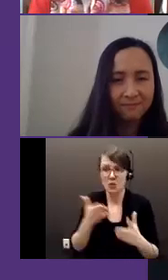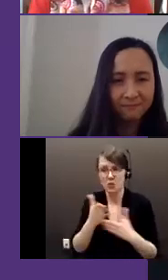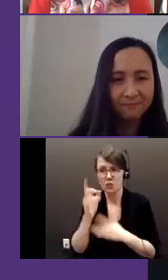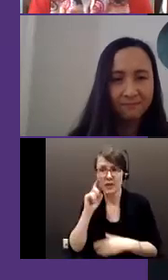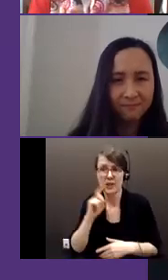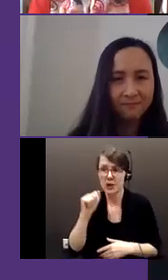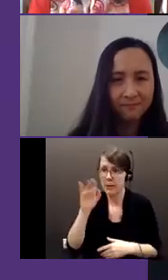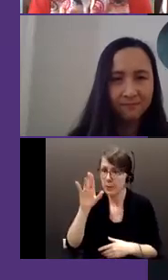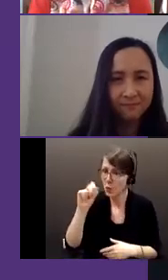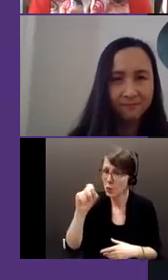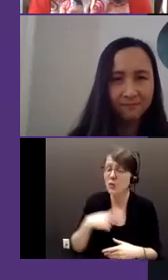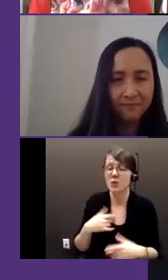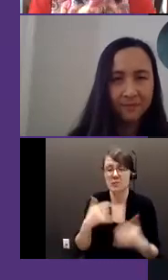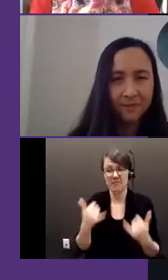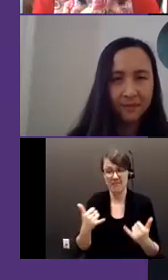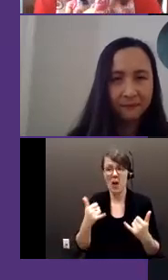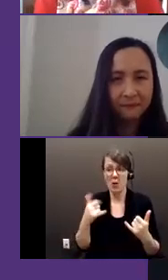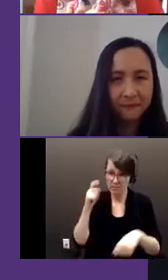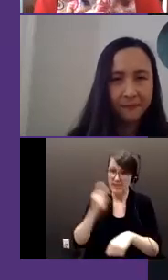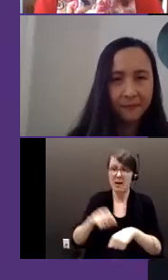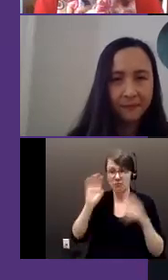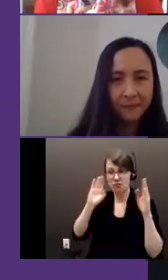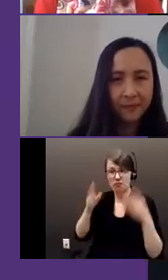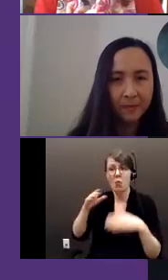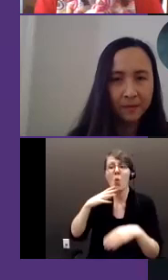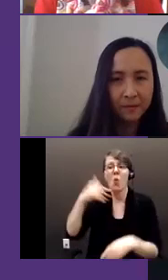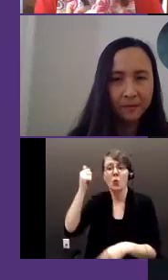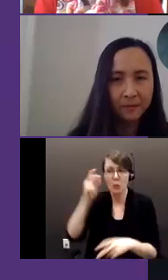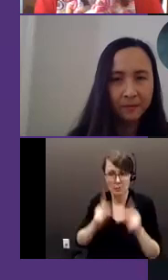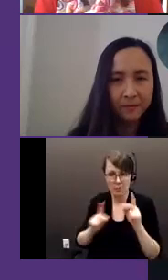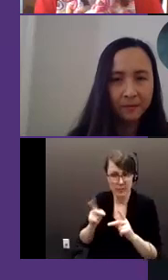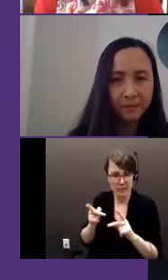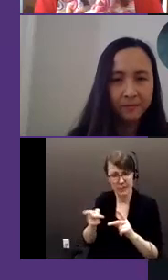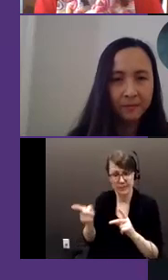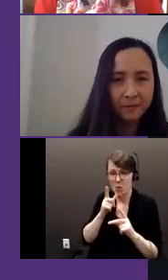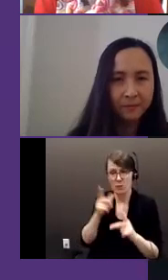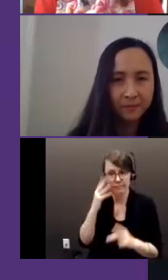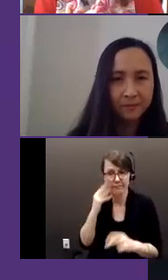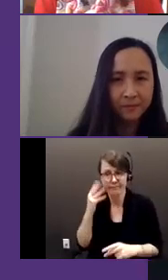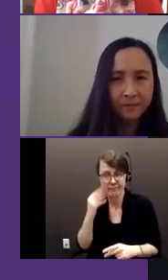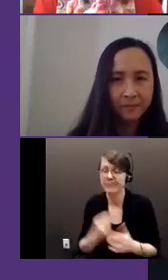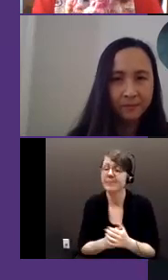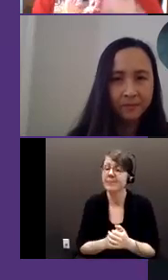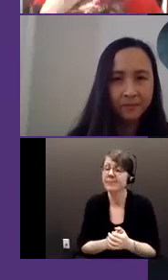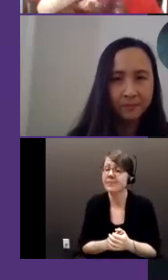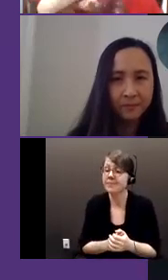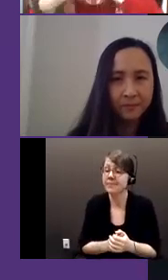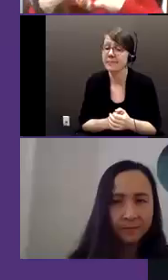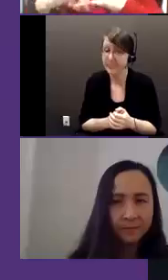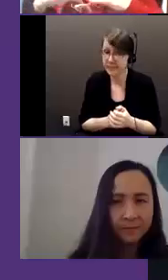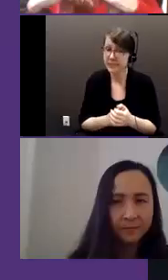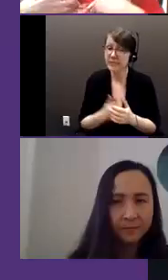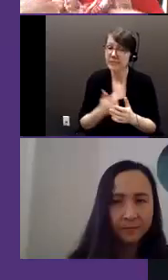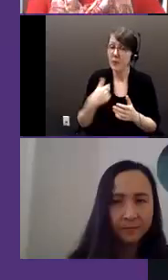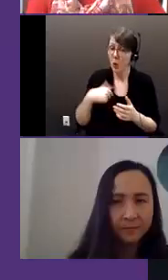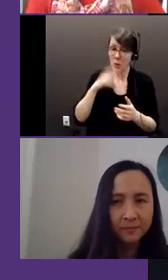to point our attendees today to appropriate resources. I find that these resources here will be helpful for